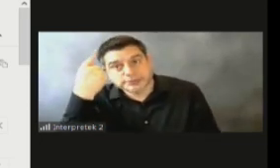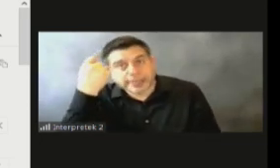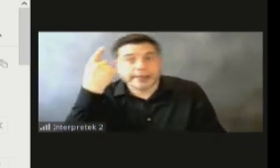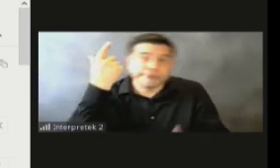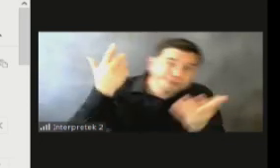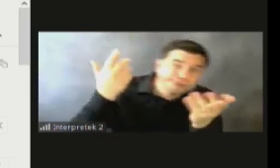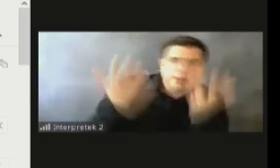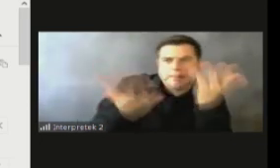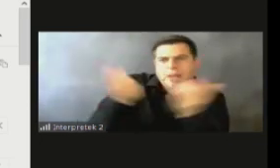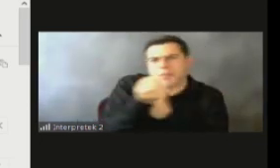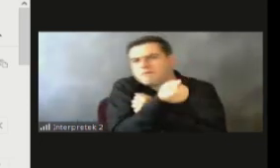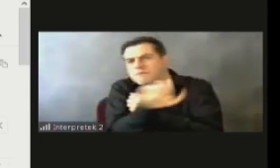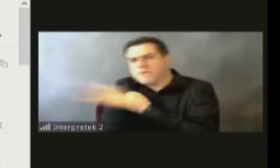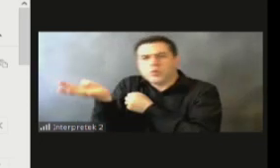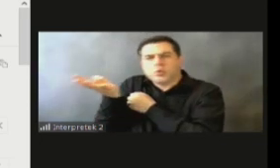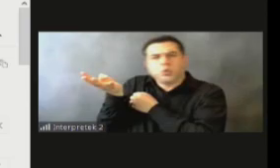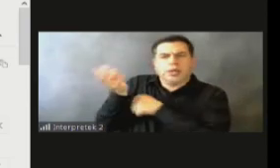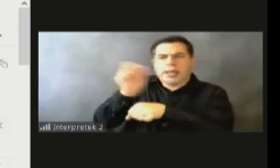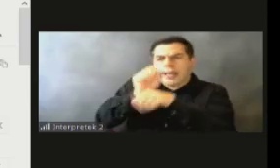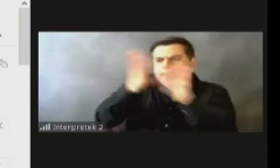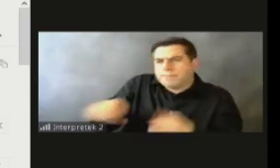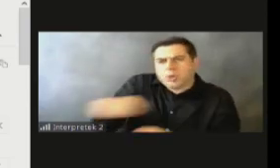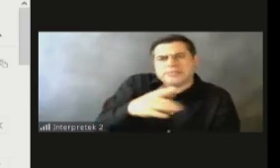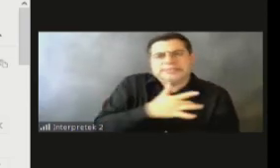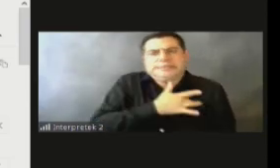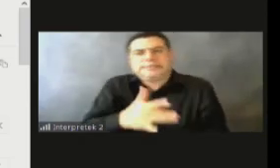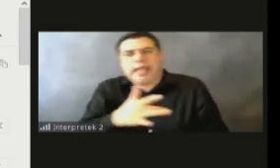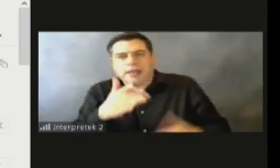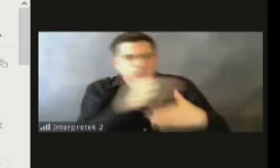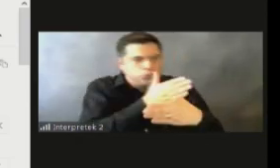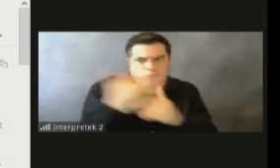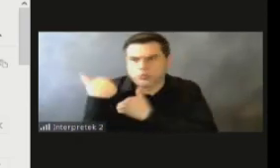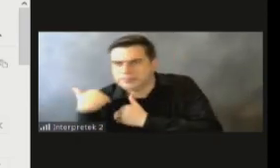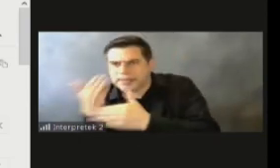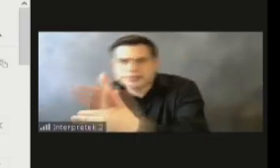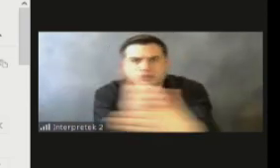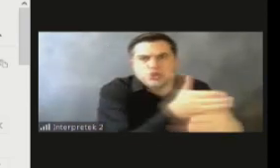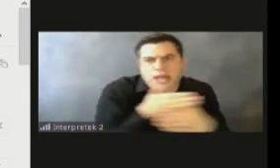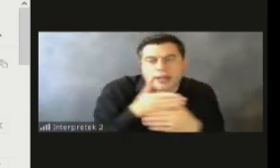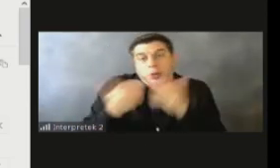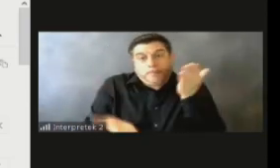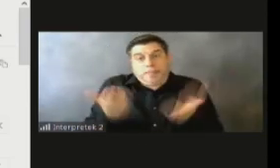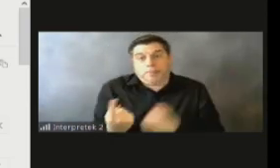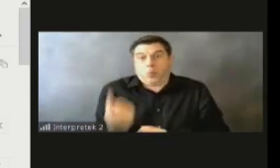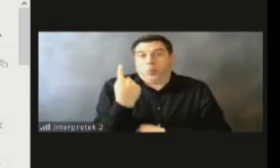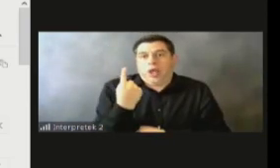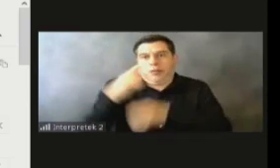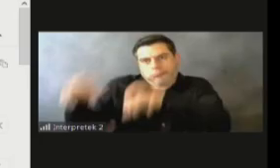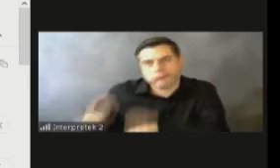one person kind of responsible for this review would make it much more streamlined and maybe more